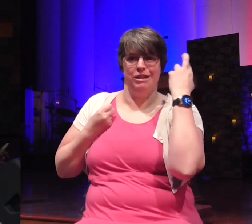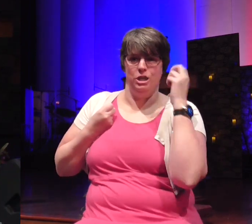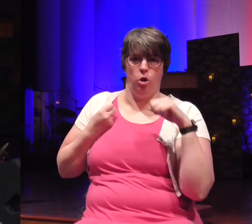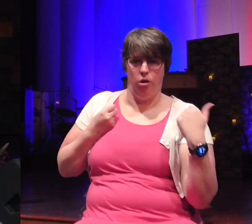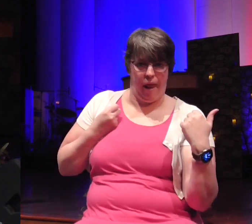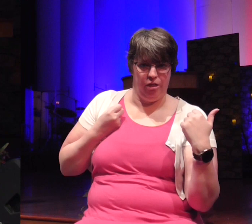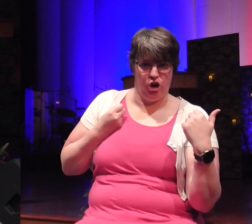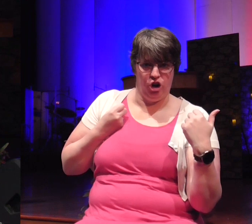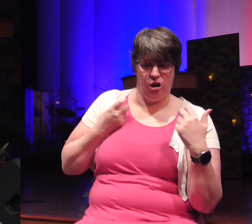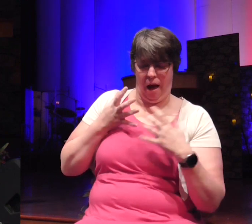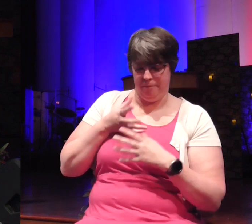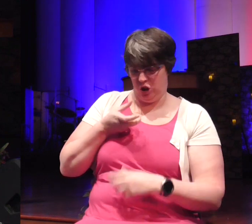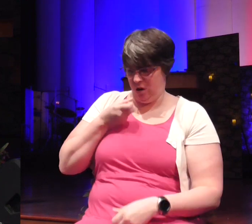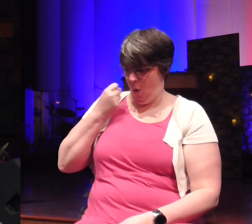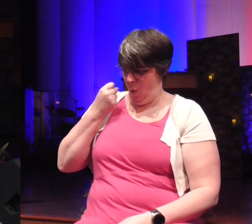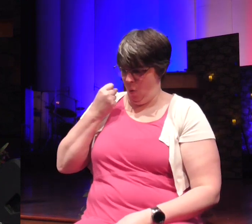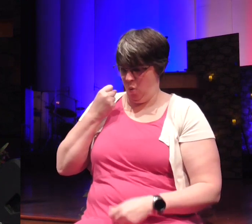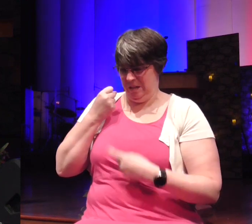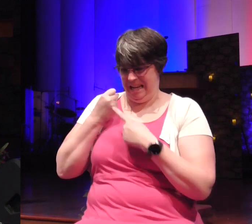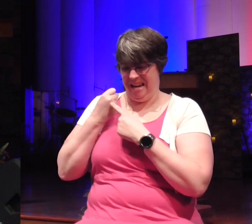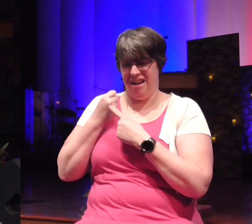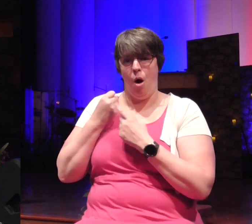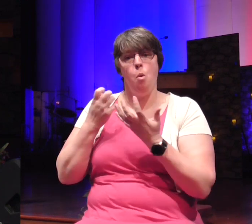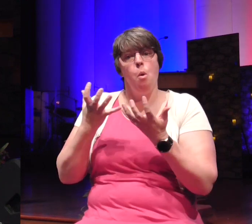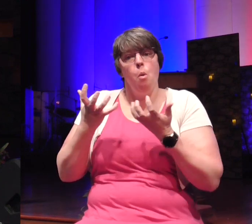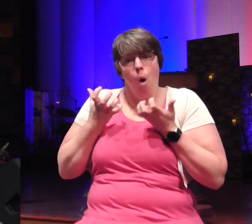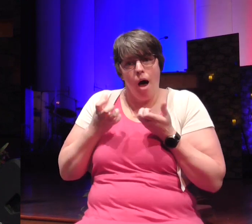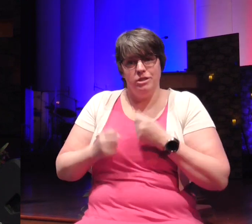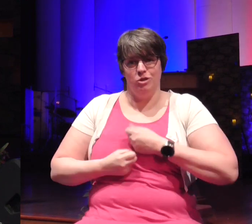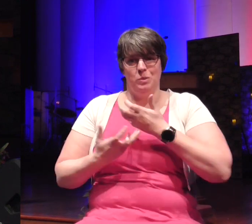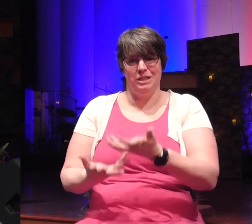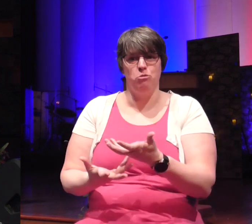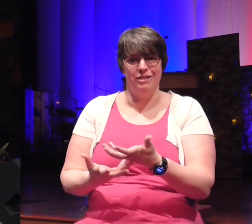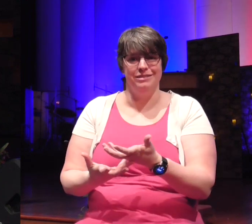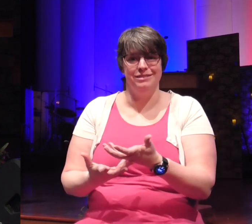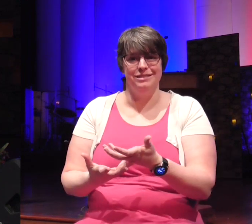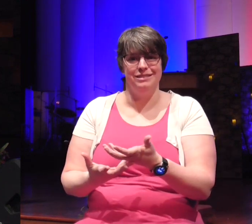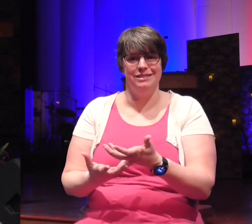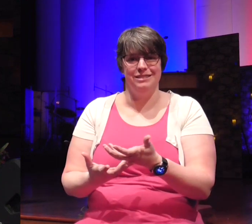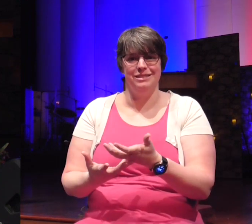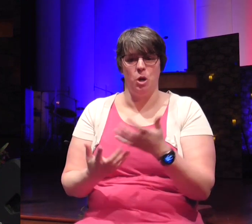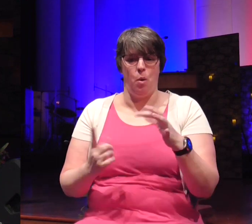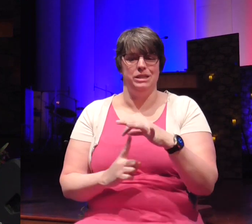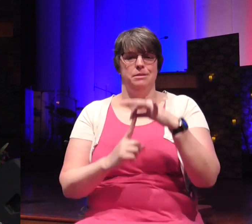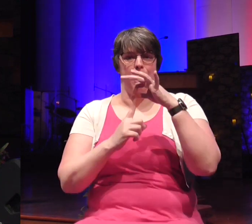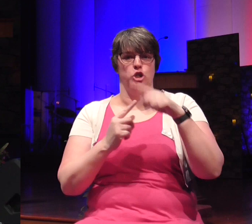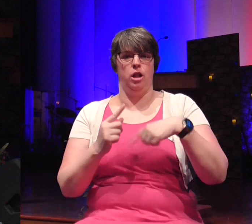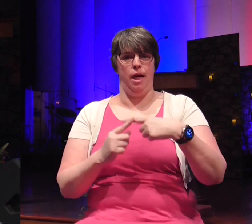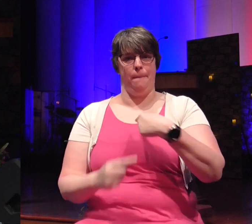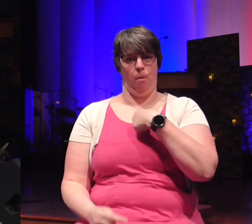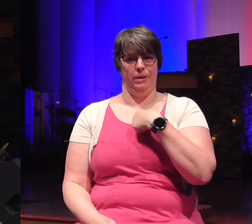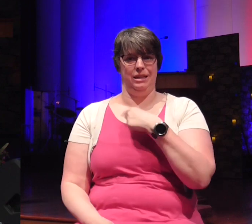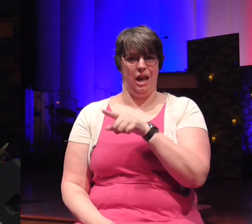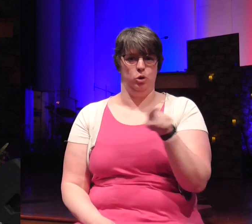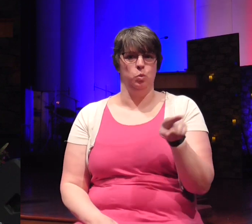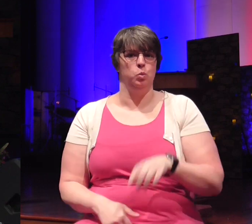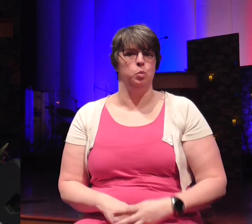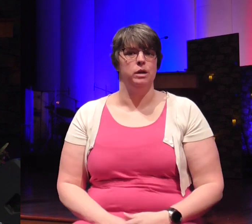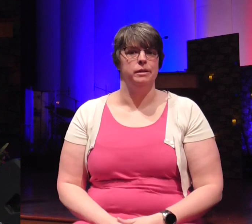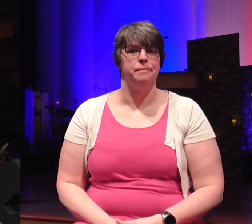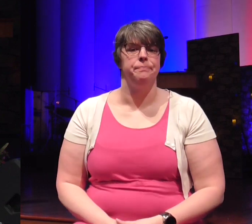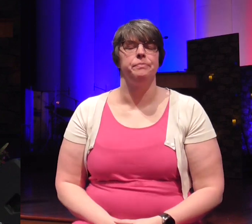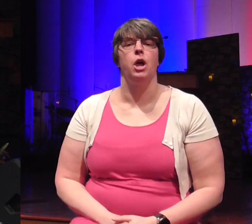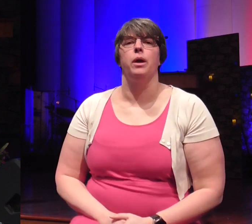of the heart to express what's special in you and in me. Now, these gifts